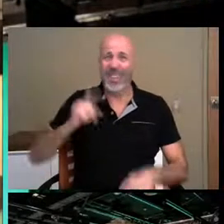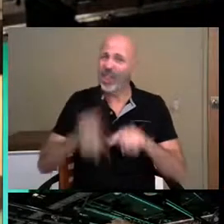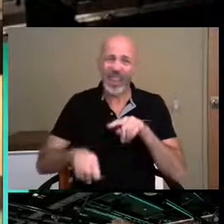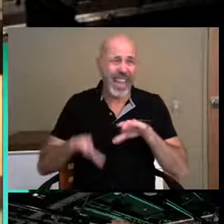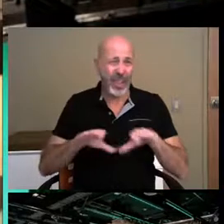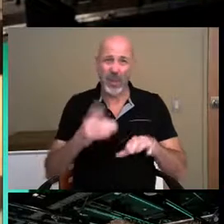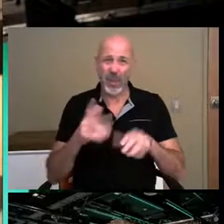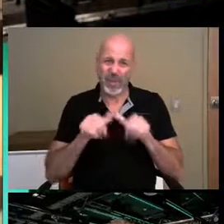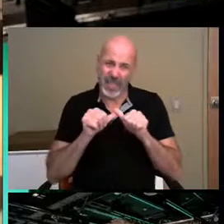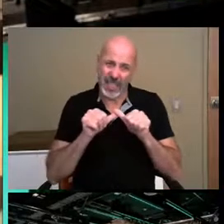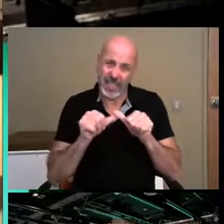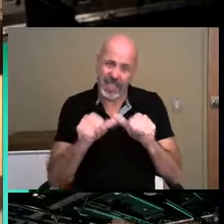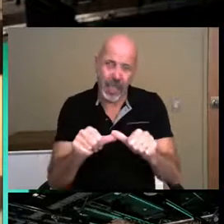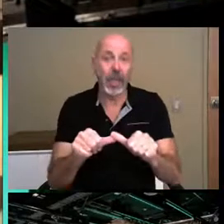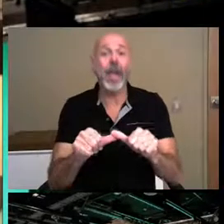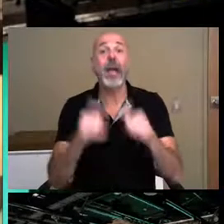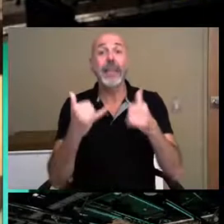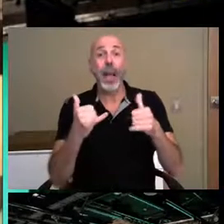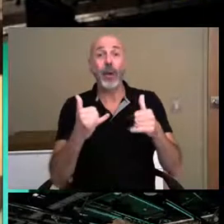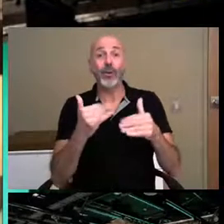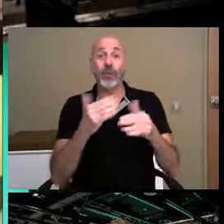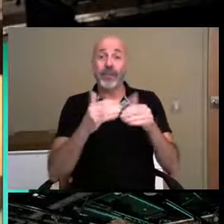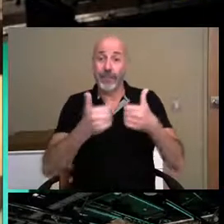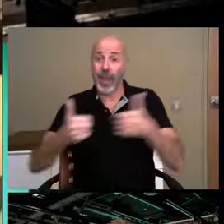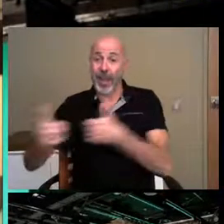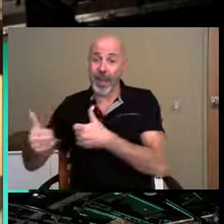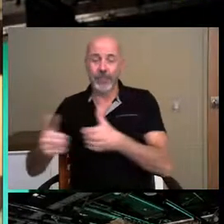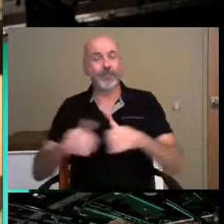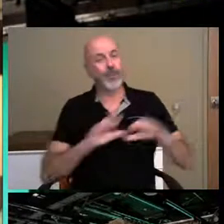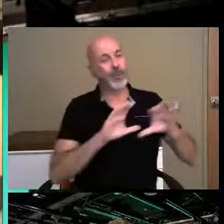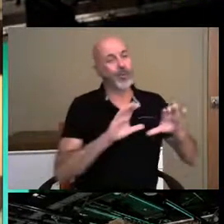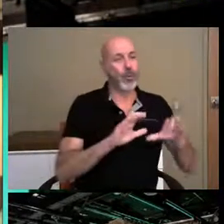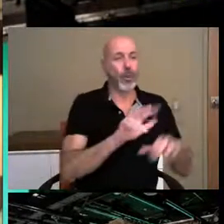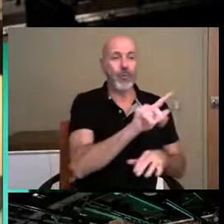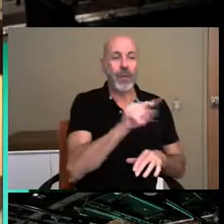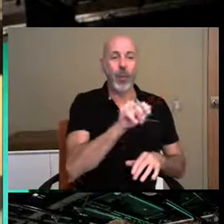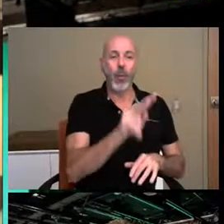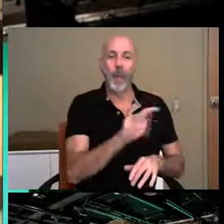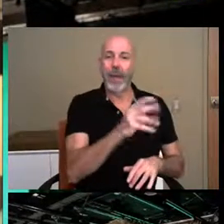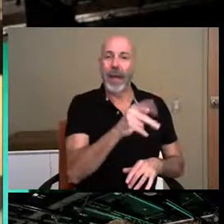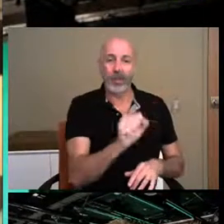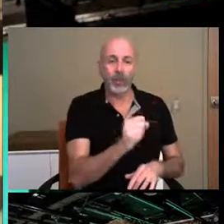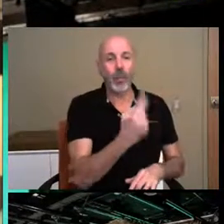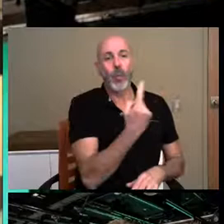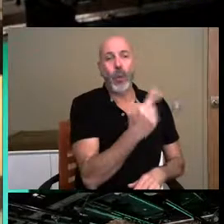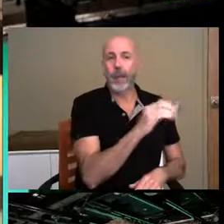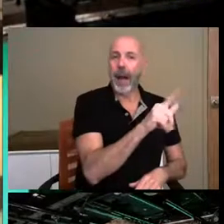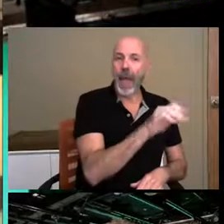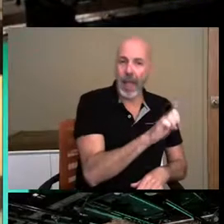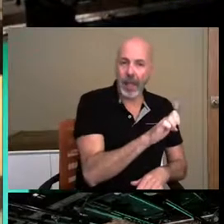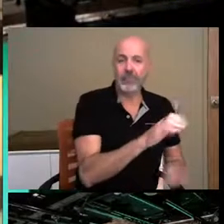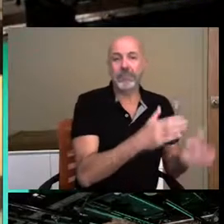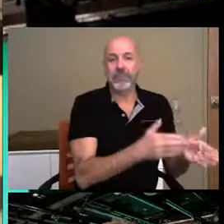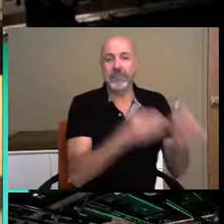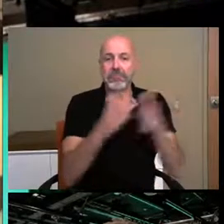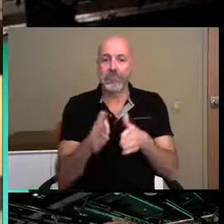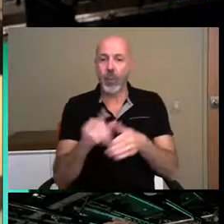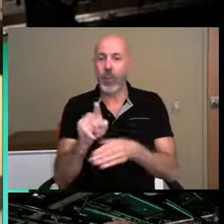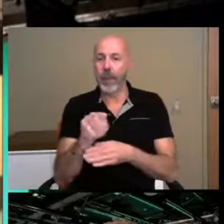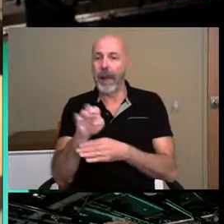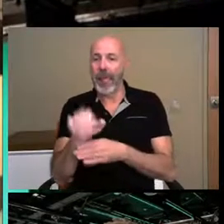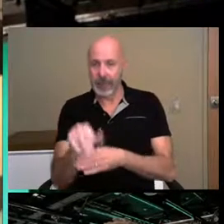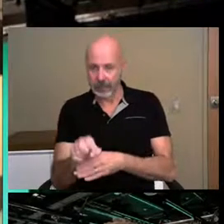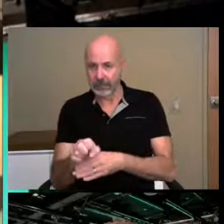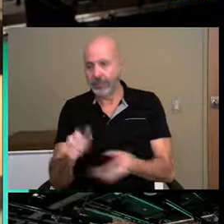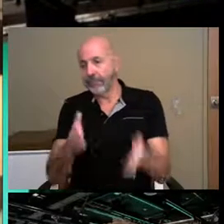walk. So now she can break it up and do, it's 3.1 miles. So 1 mile each every day of the Pride